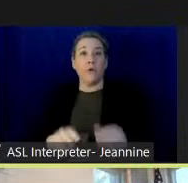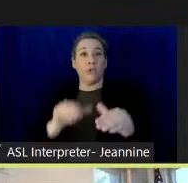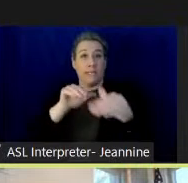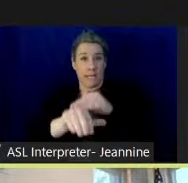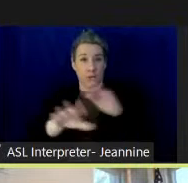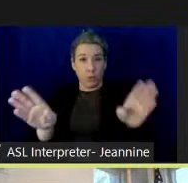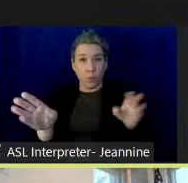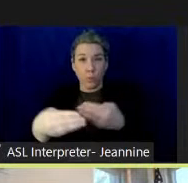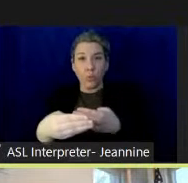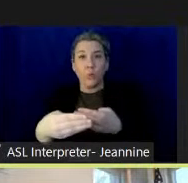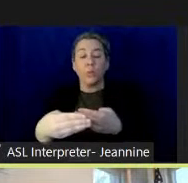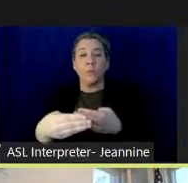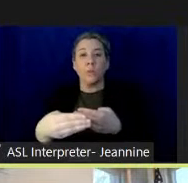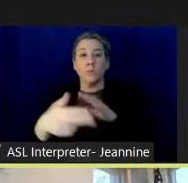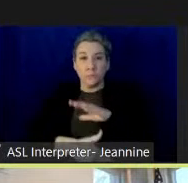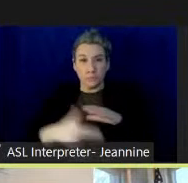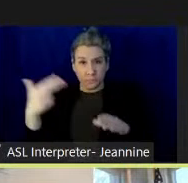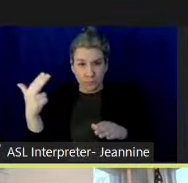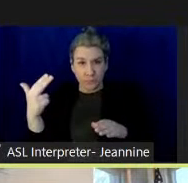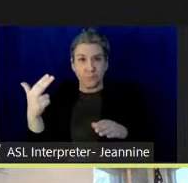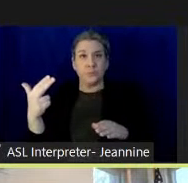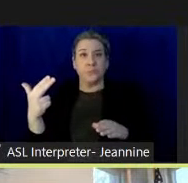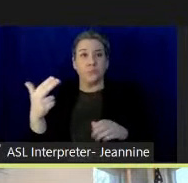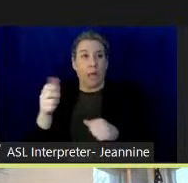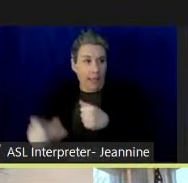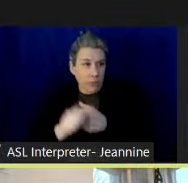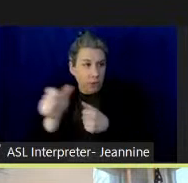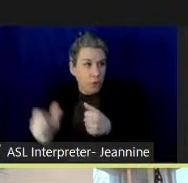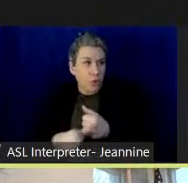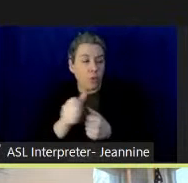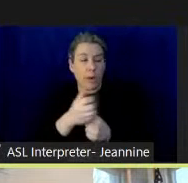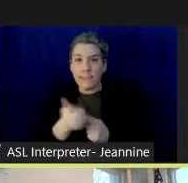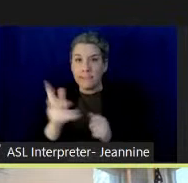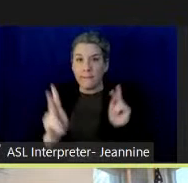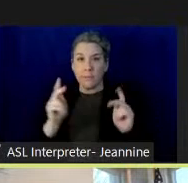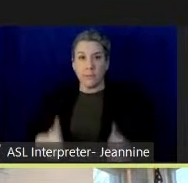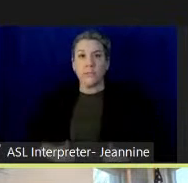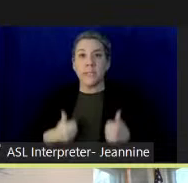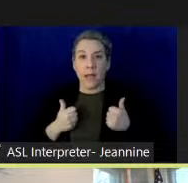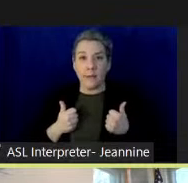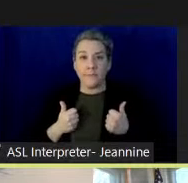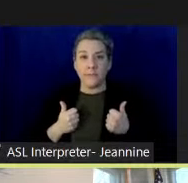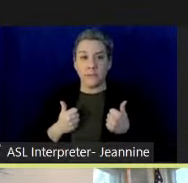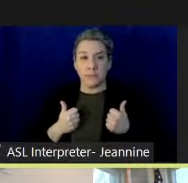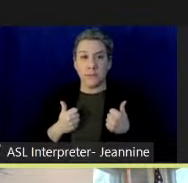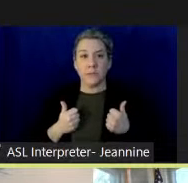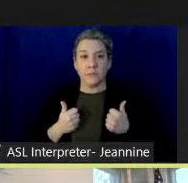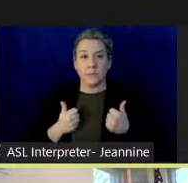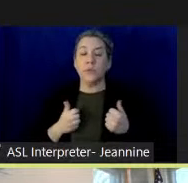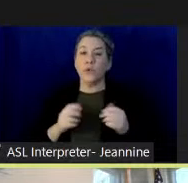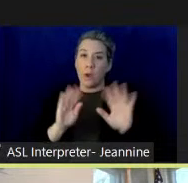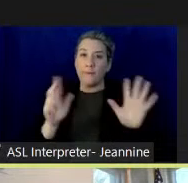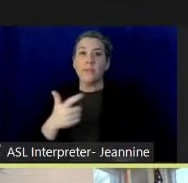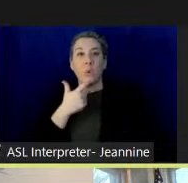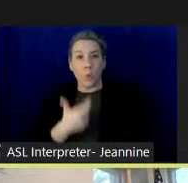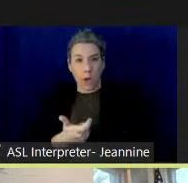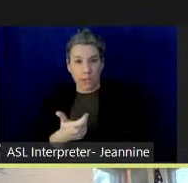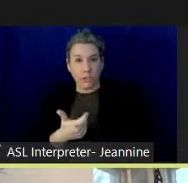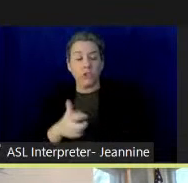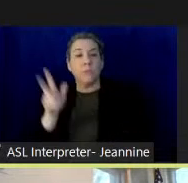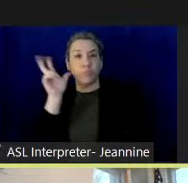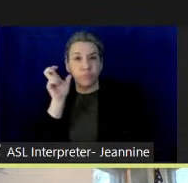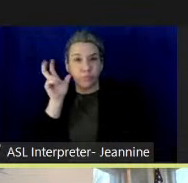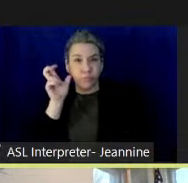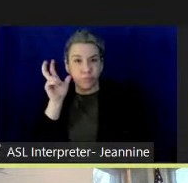chambers and produces a weapon and threatens the lives of several individuals in that chamber. You're obviously going to watch the imagery and listen to the